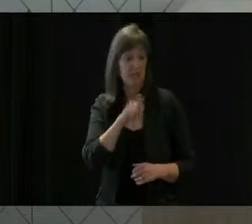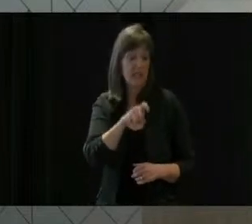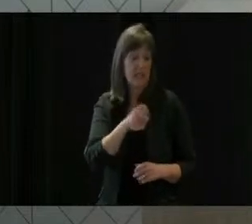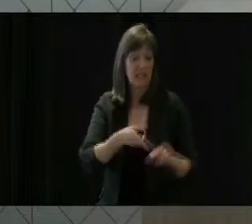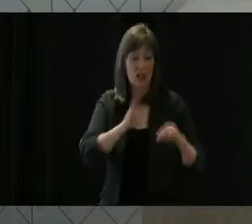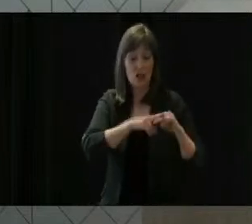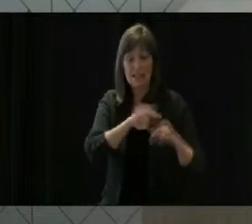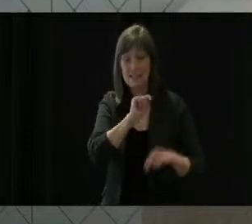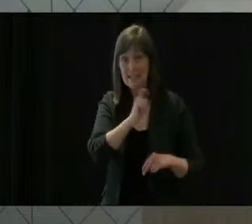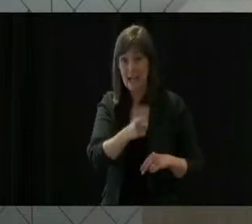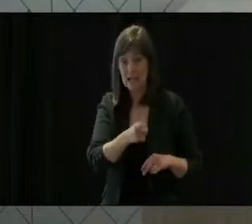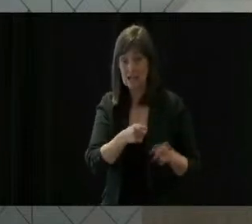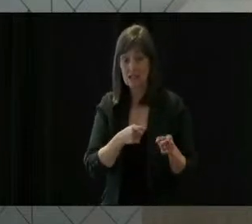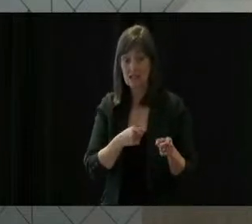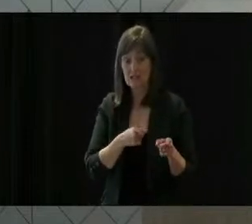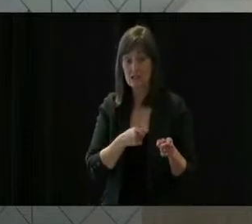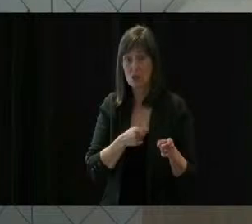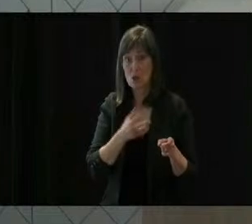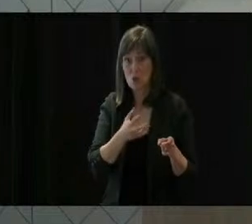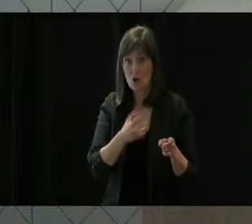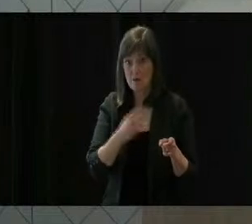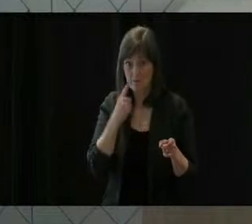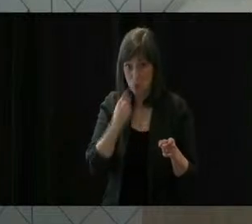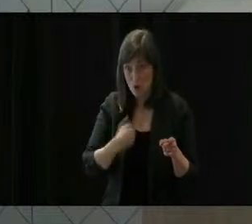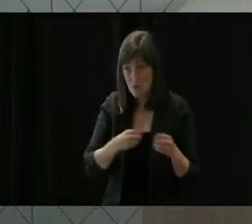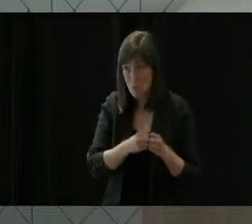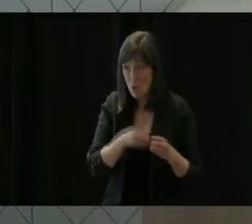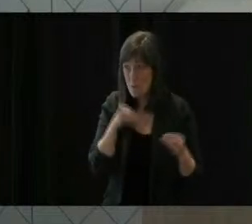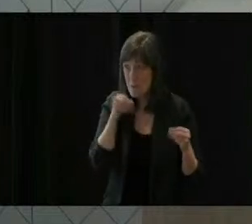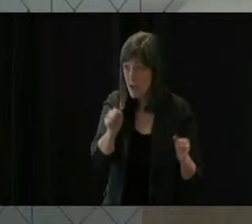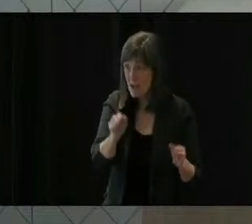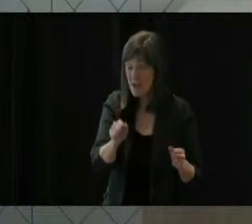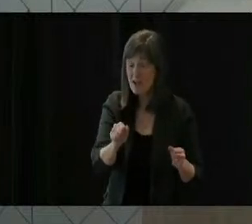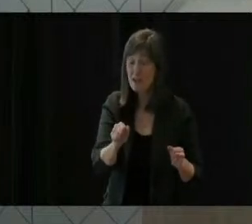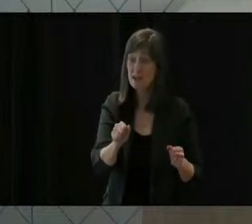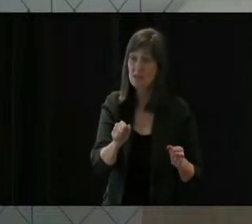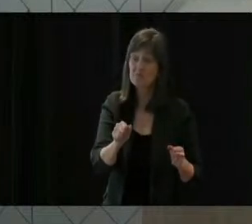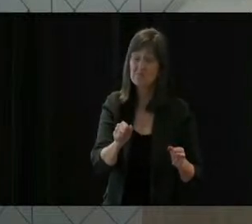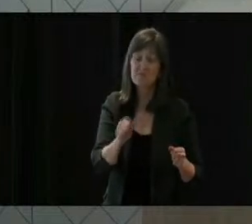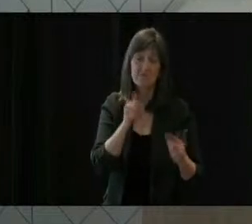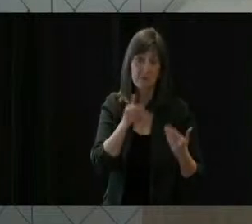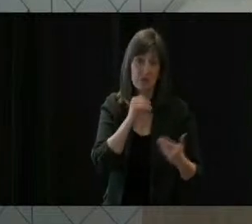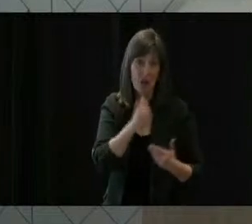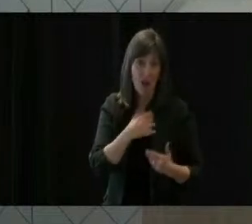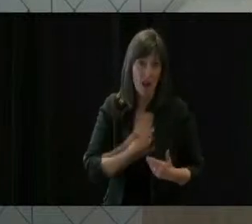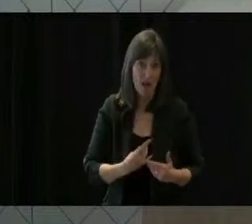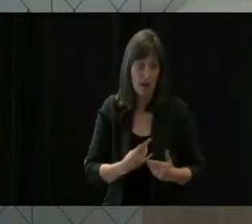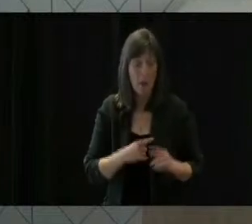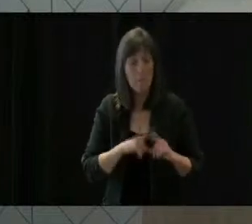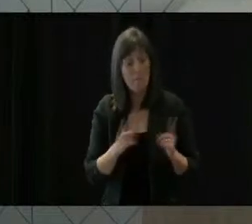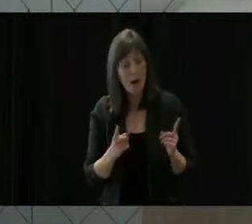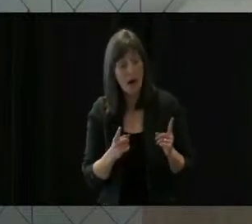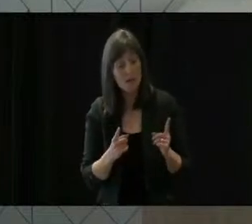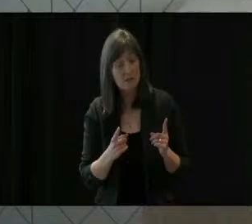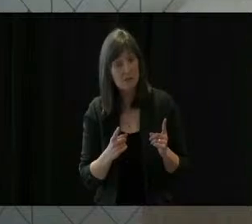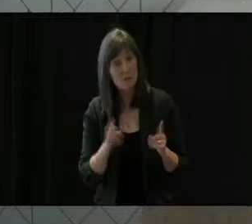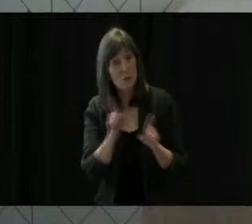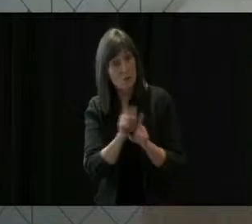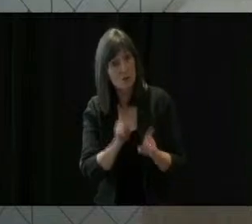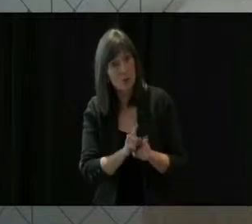you probably won't like it, but if you believe, as we do, that this is necessary in order to